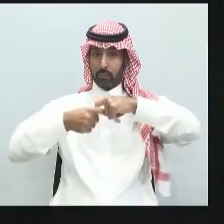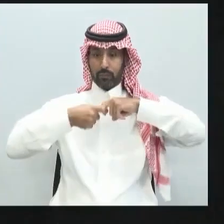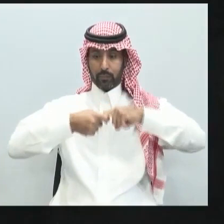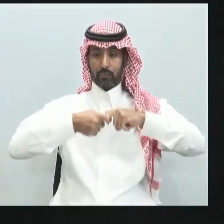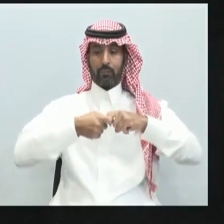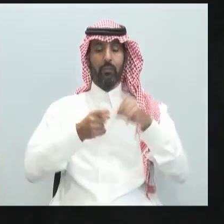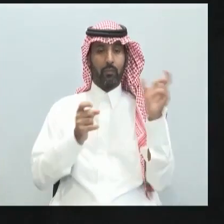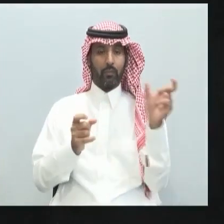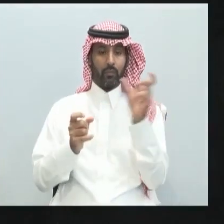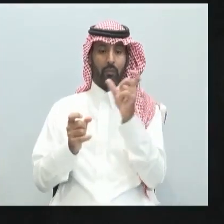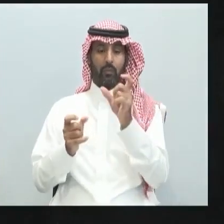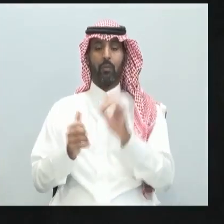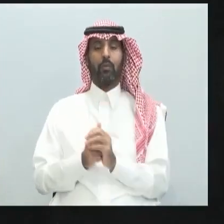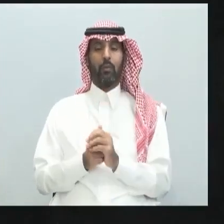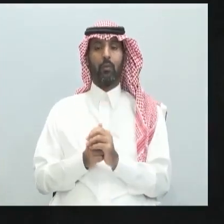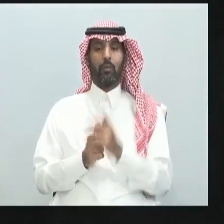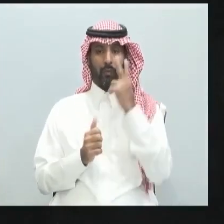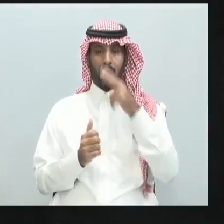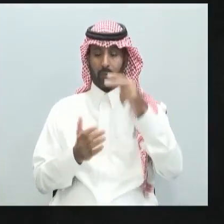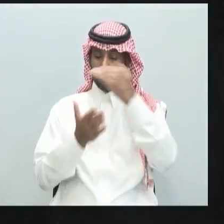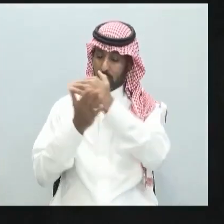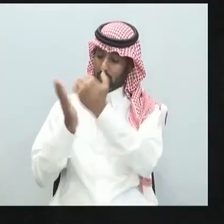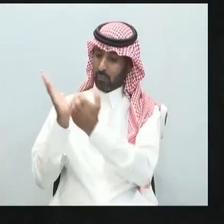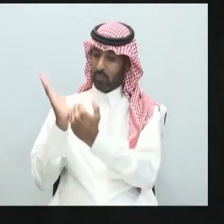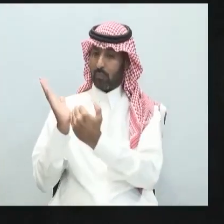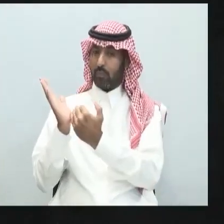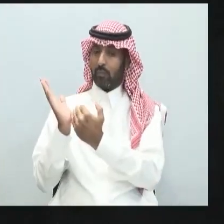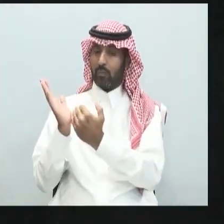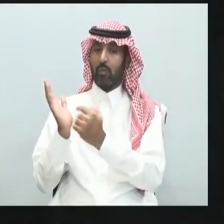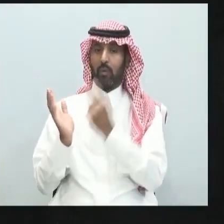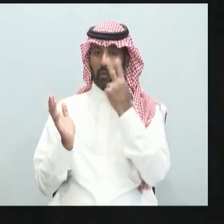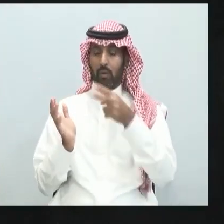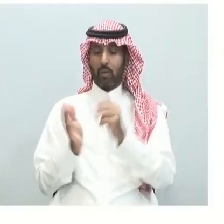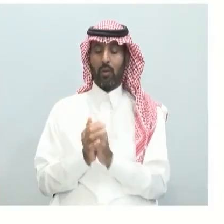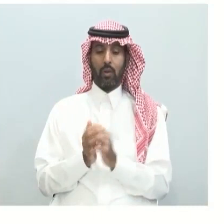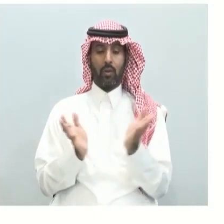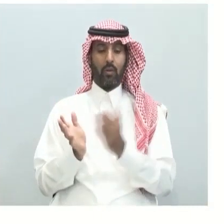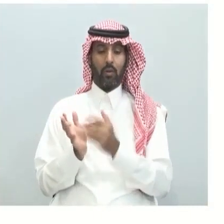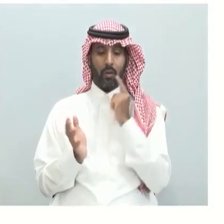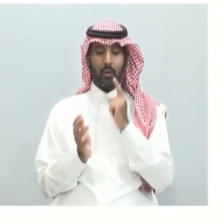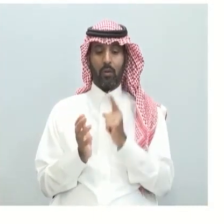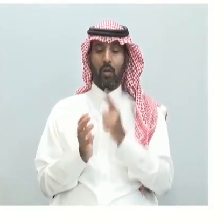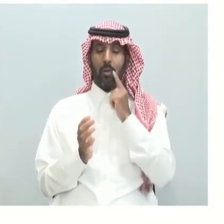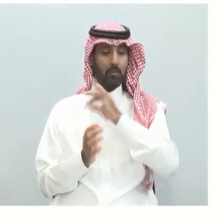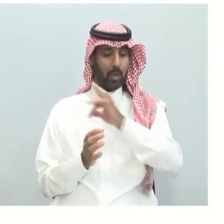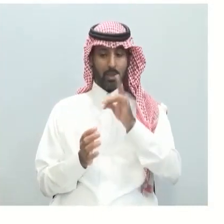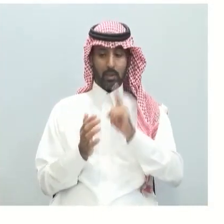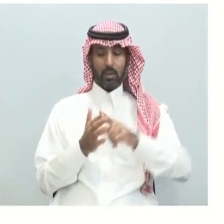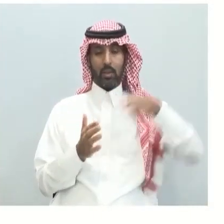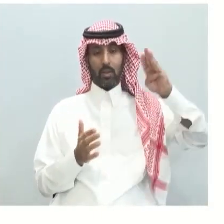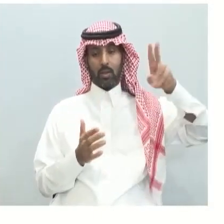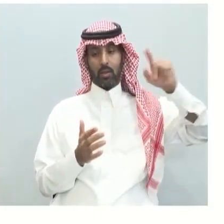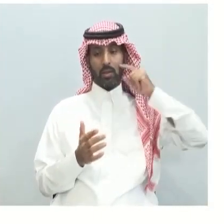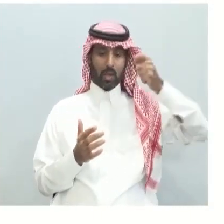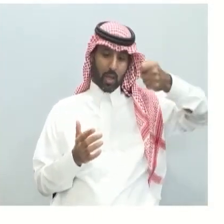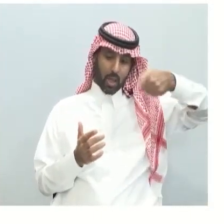and linking words? You can look at the text. Okay, let's see the answer here together. But and